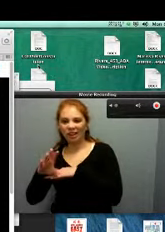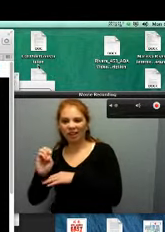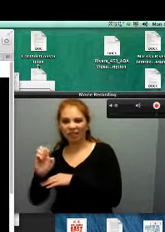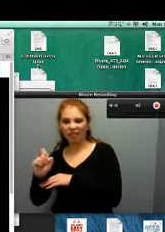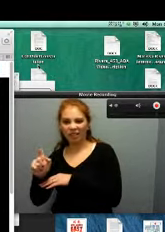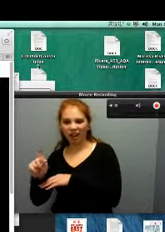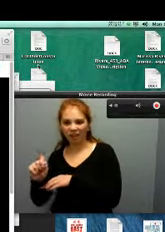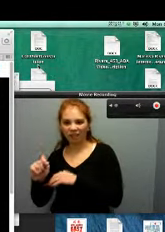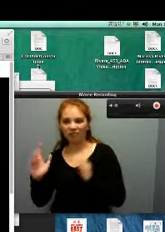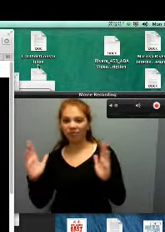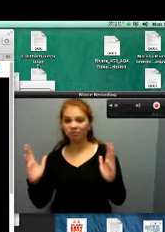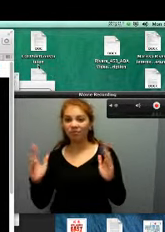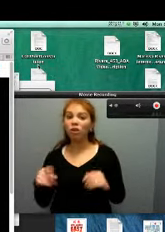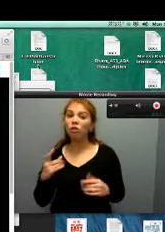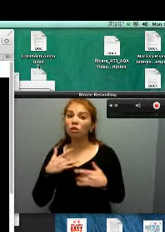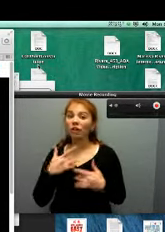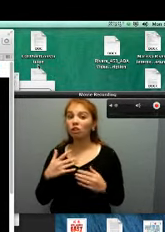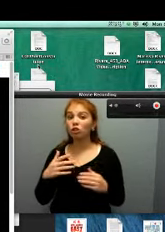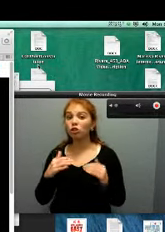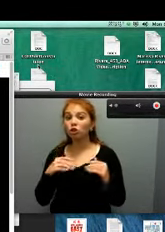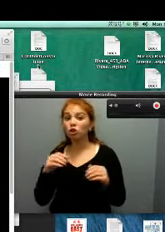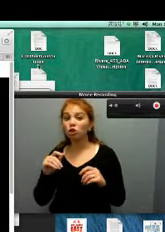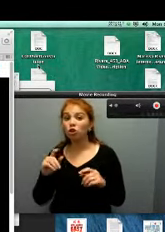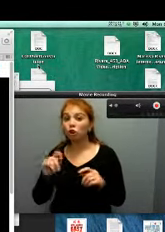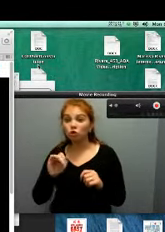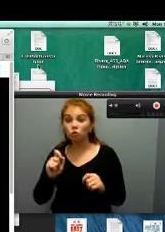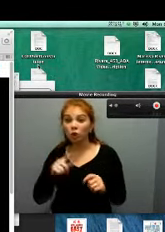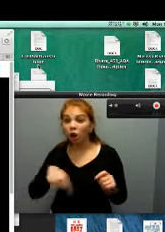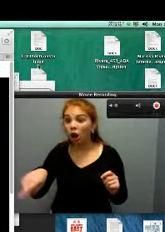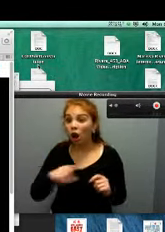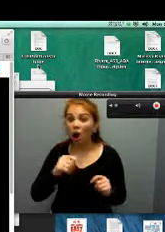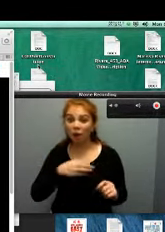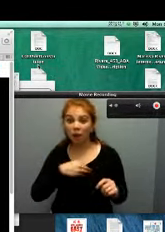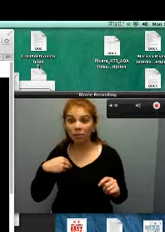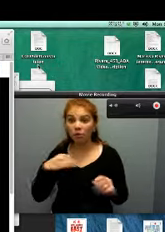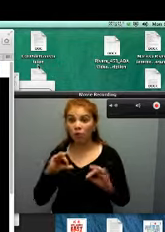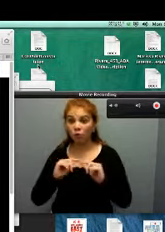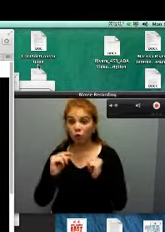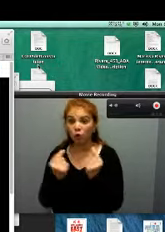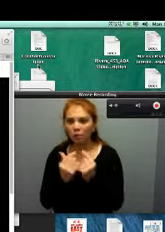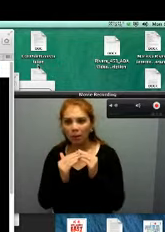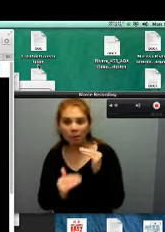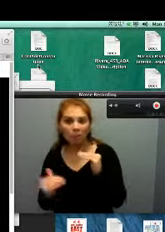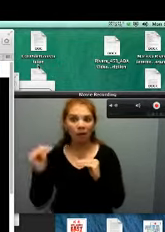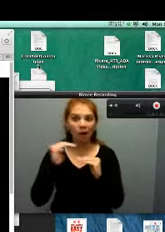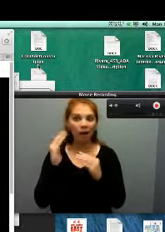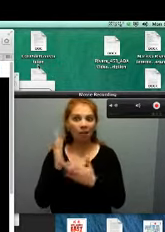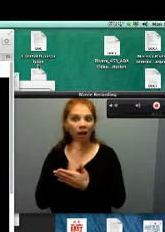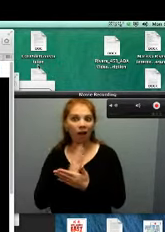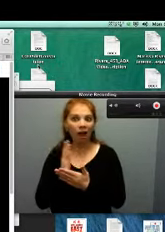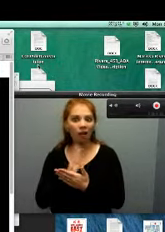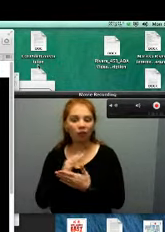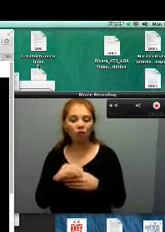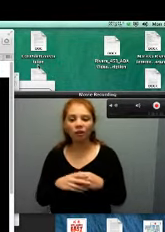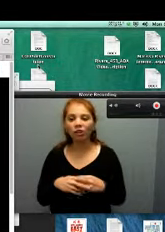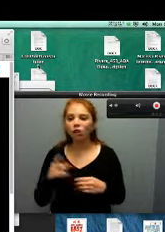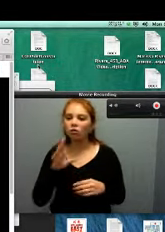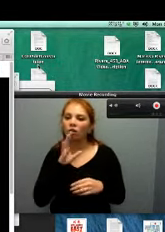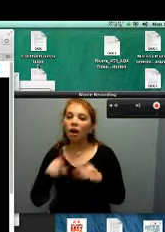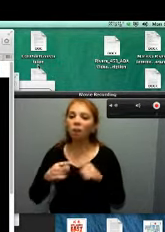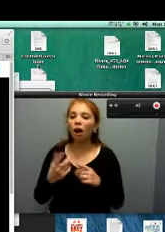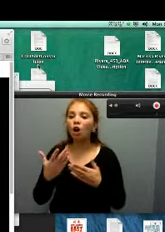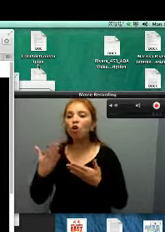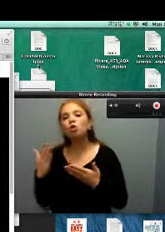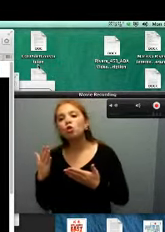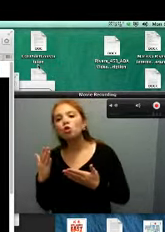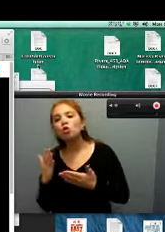So it's a tendency to treat all members of a group as above average. When I was talking about the ratings, I